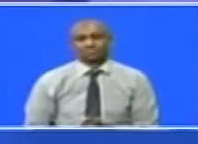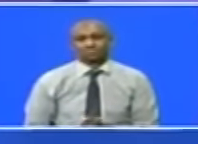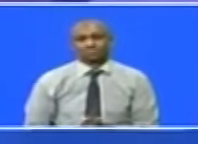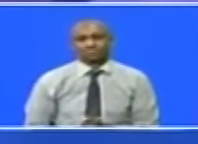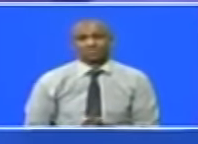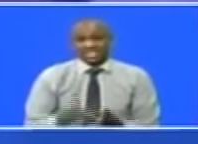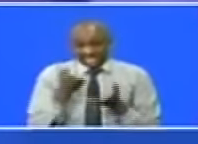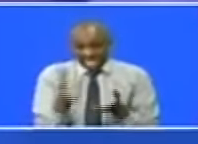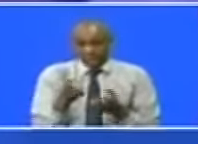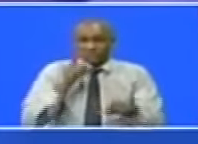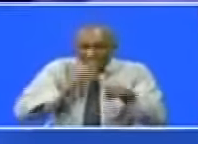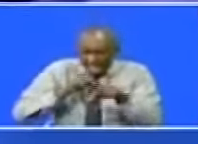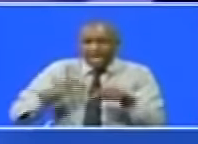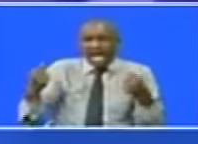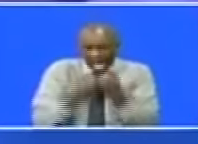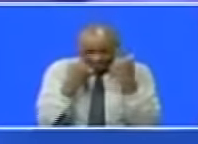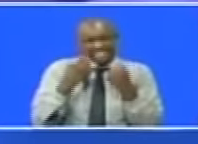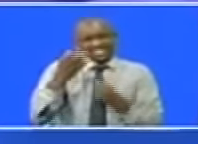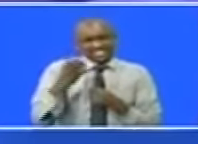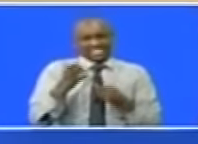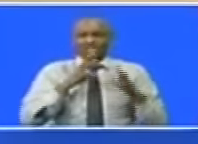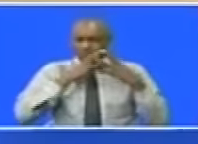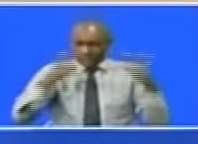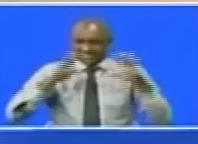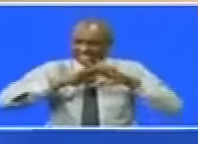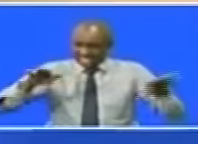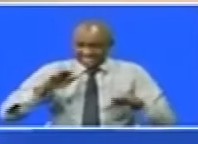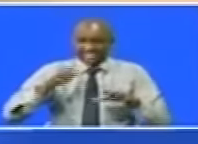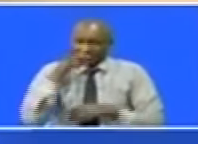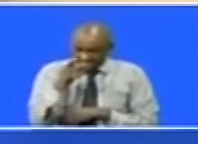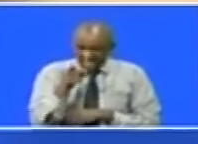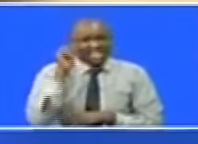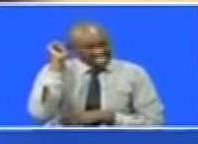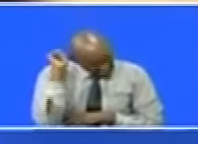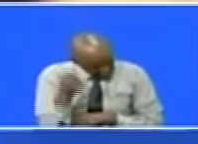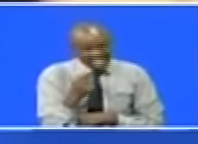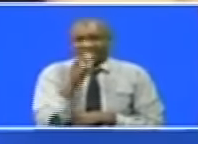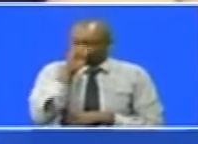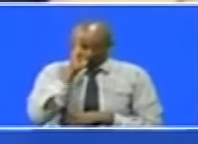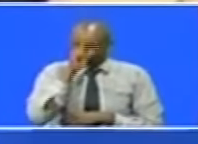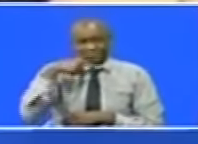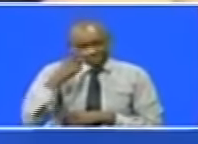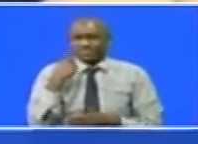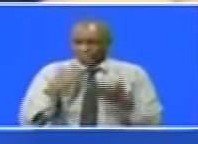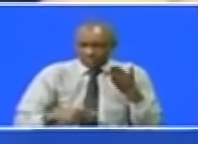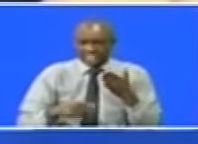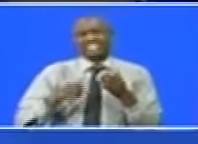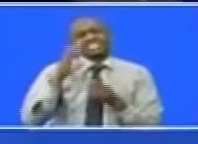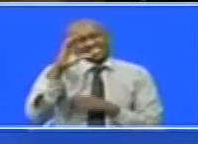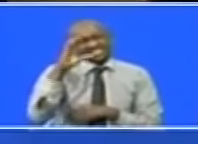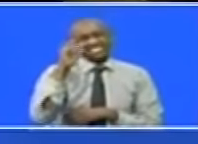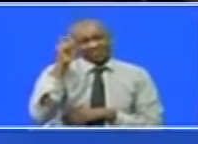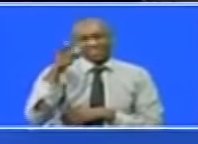In the wake of terror threats from Somali militant group Al-Shabaab, Kenyan security forces have relied heavily on a system of